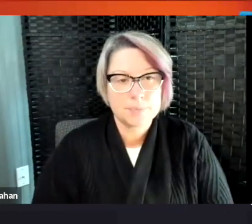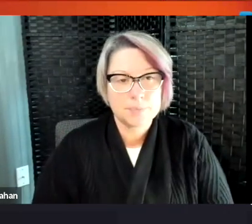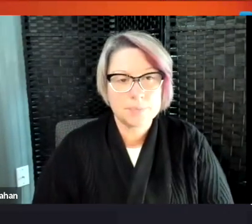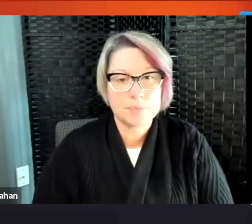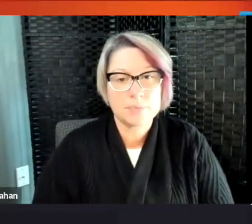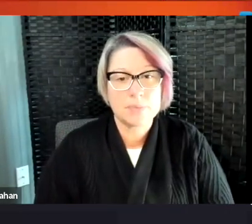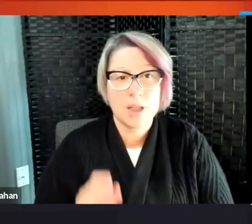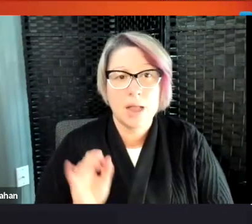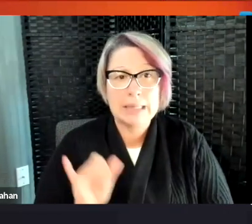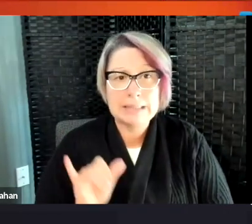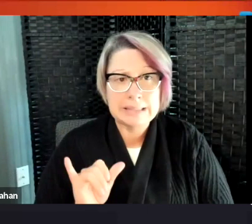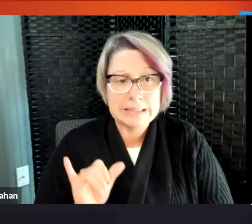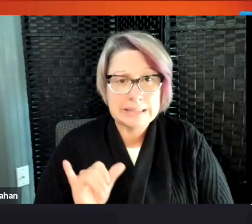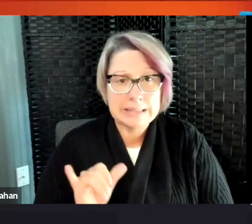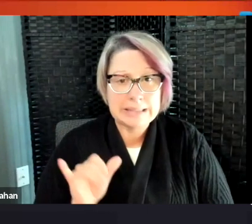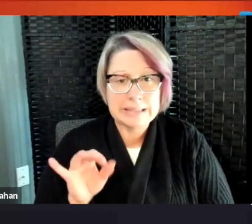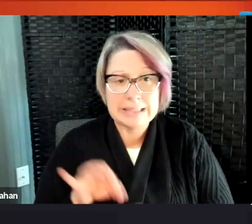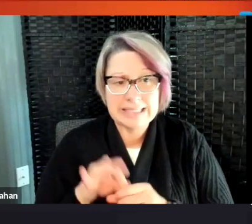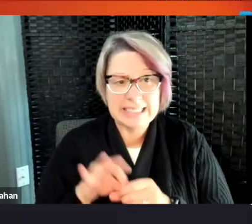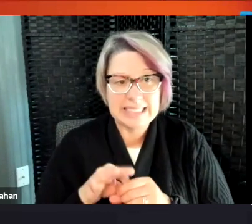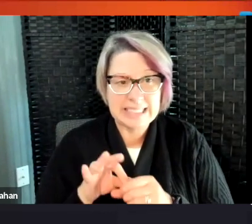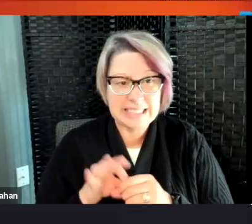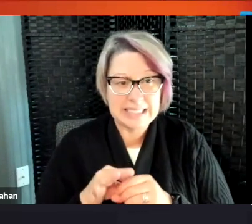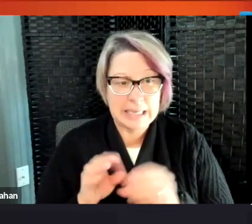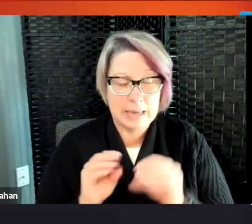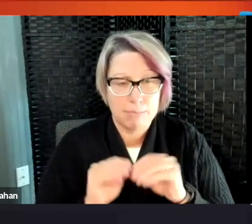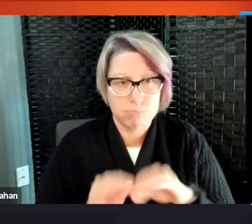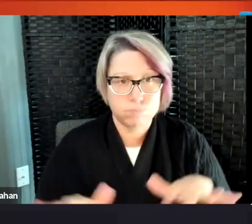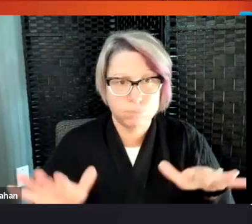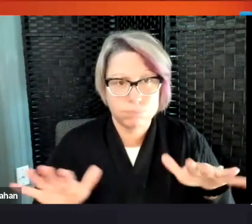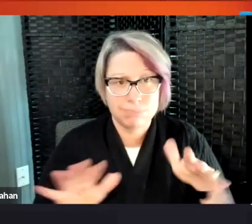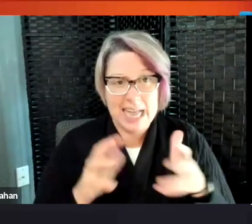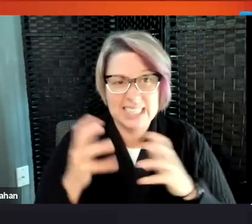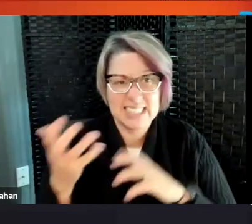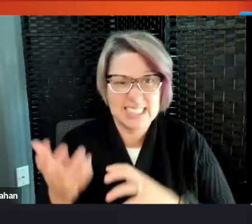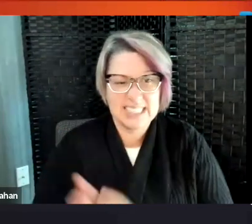Oh no! My precious bubble tea. I made such a mess.